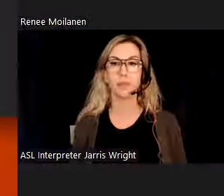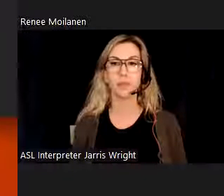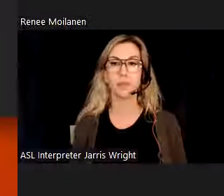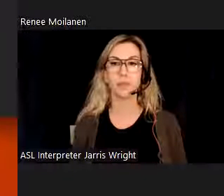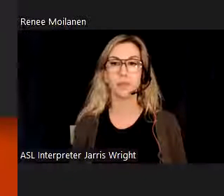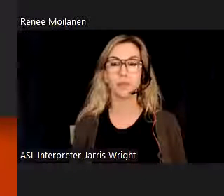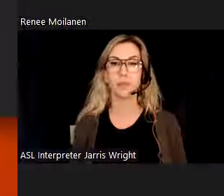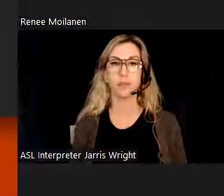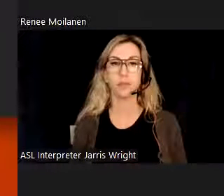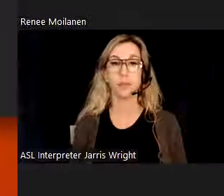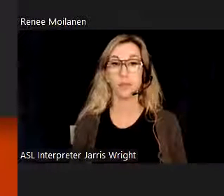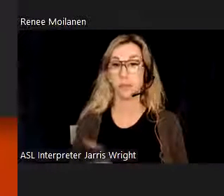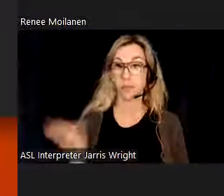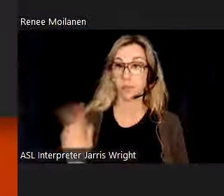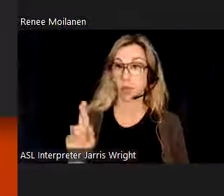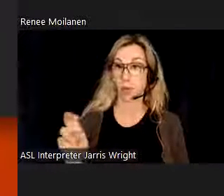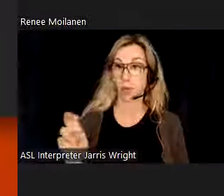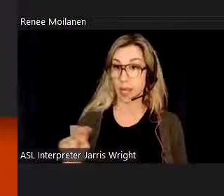Renee?